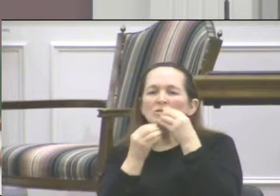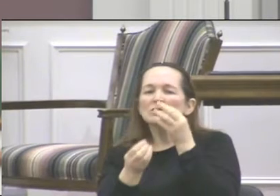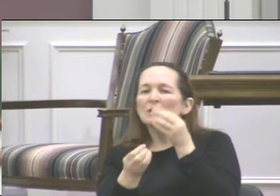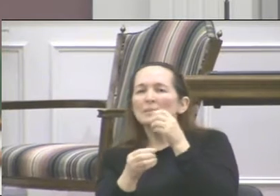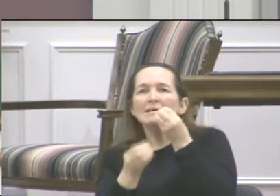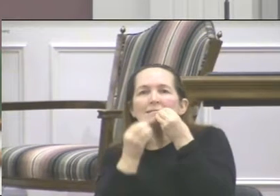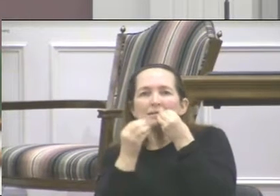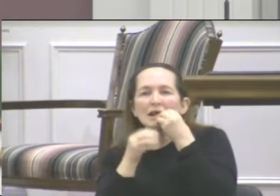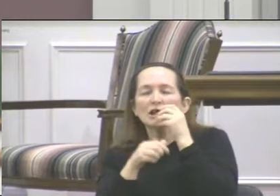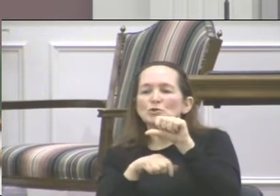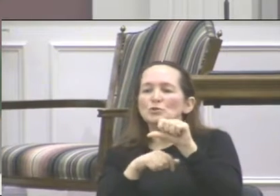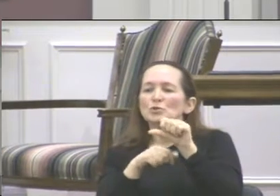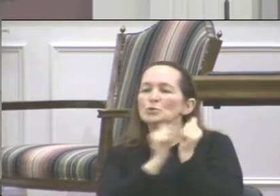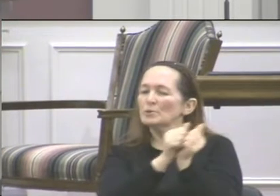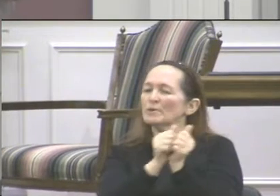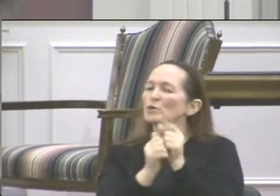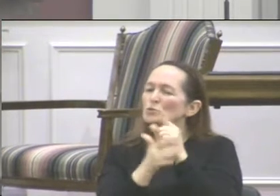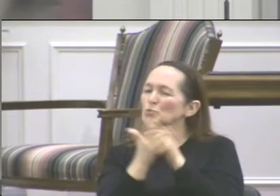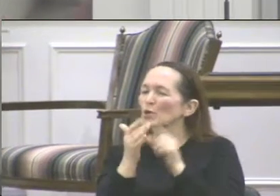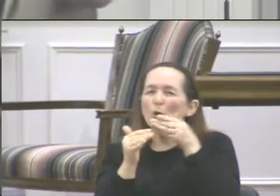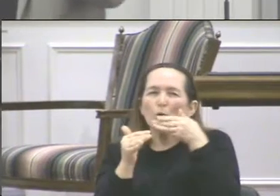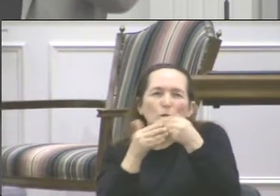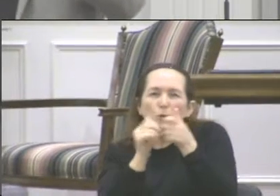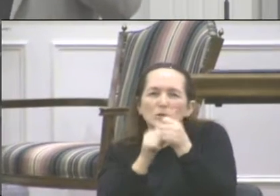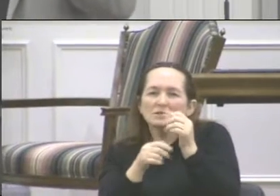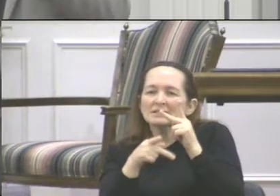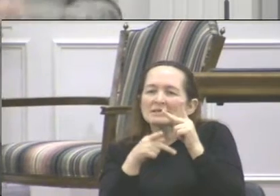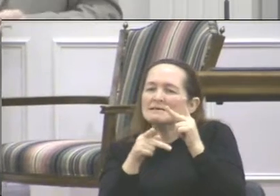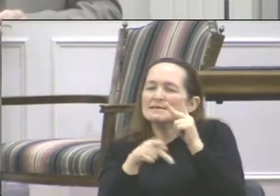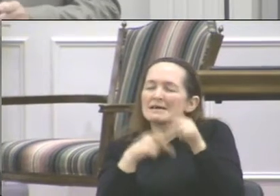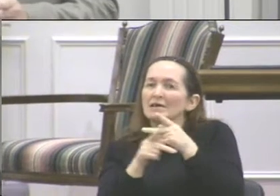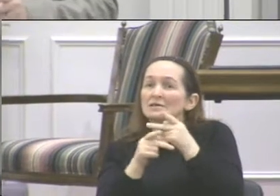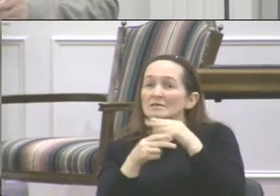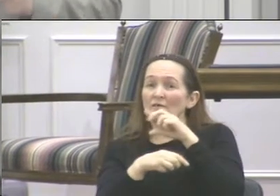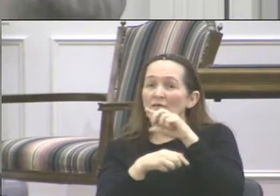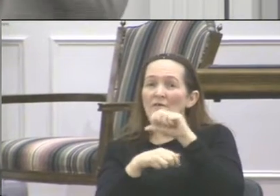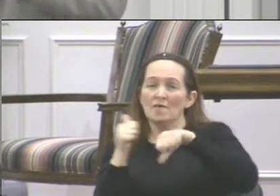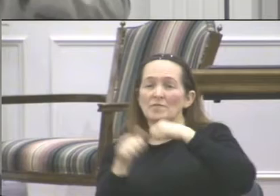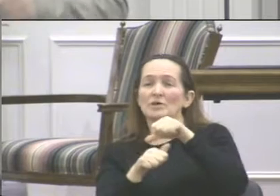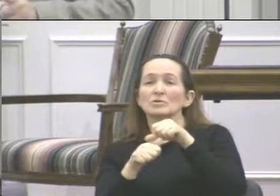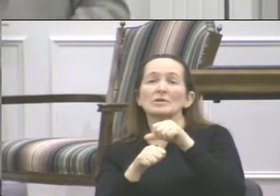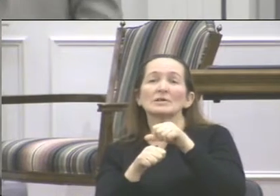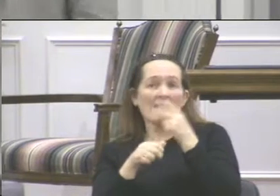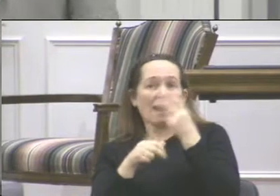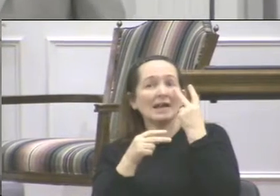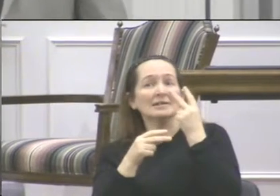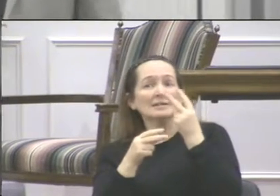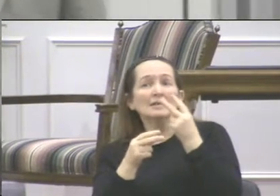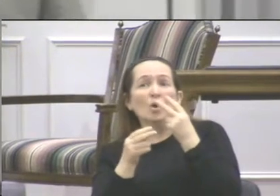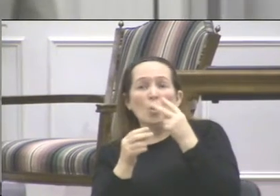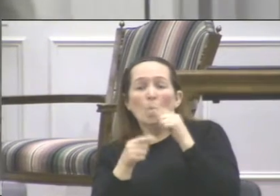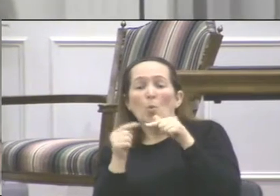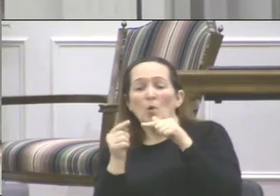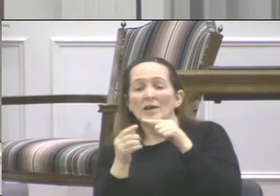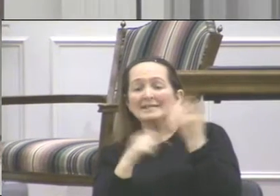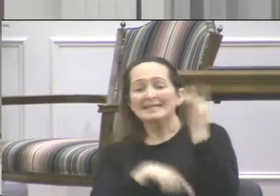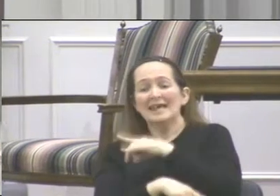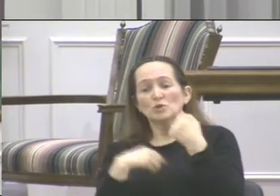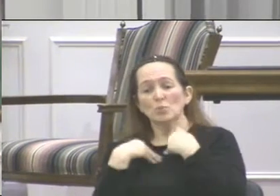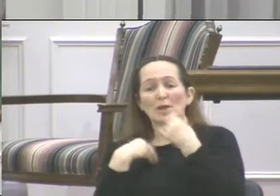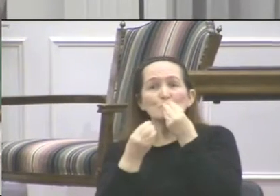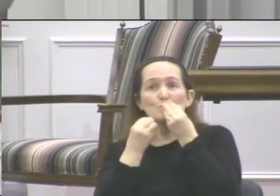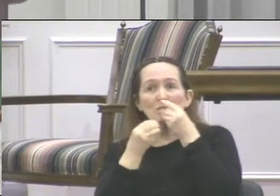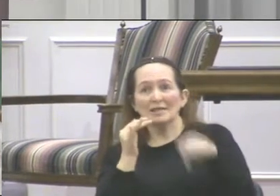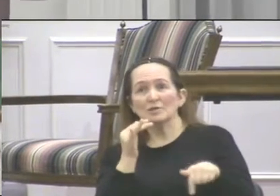in the Bible. And on those days, I stand at that back door and I watch many of you go to your cars. And I know some of that